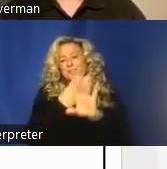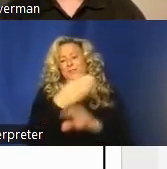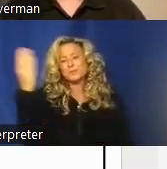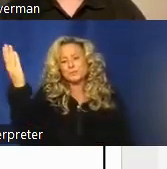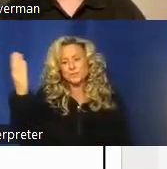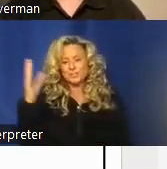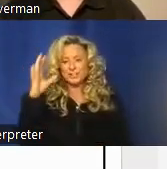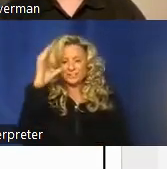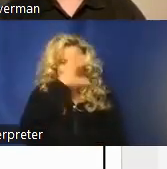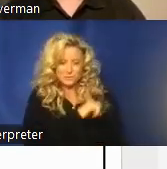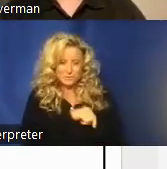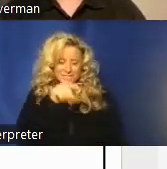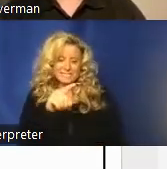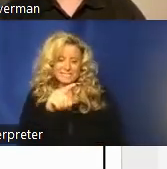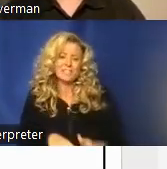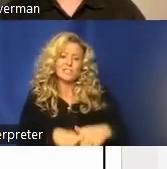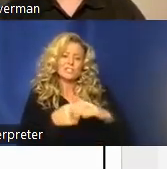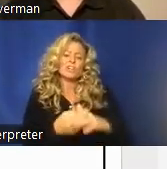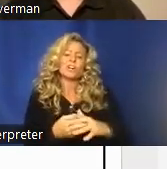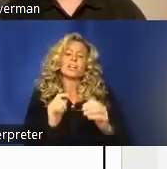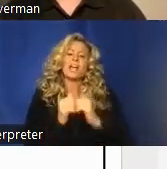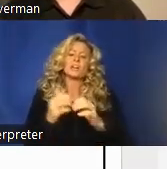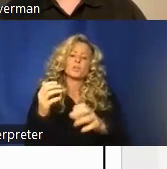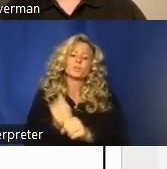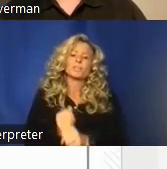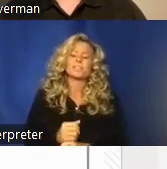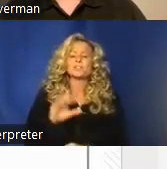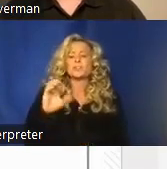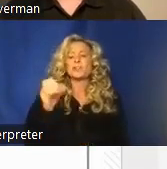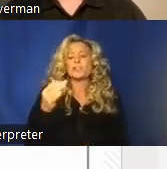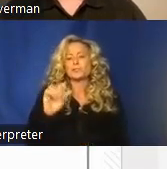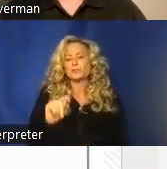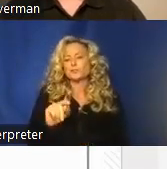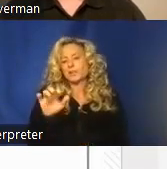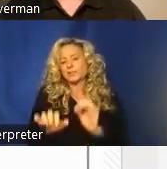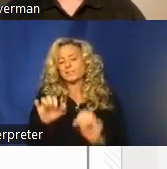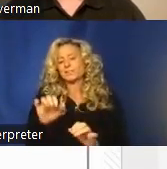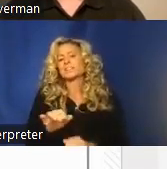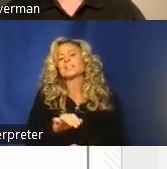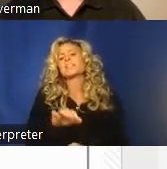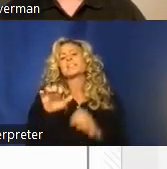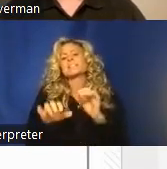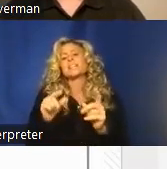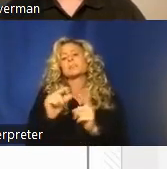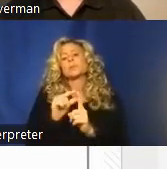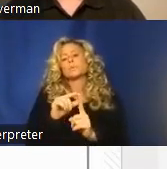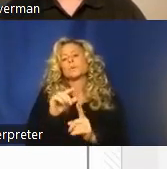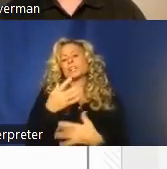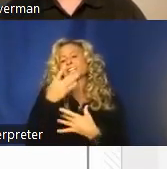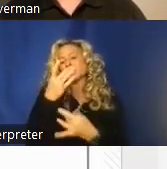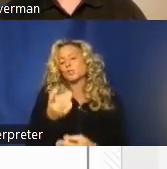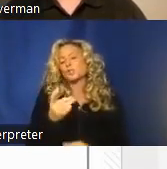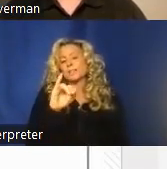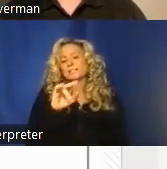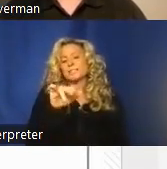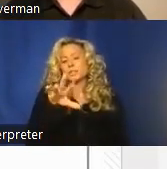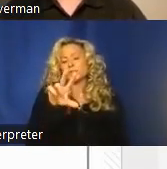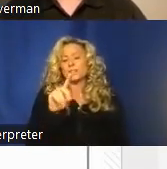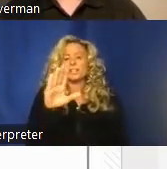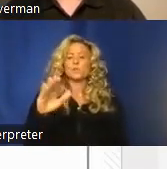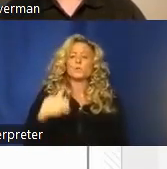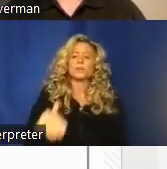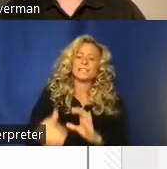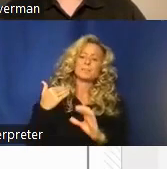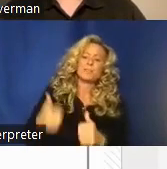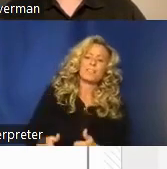missed this offer at the beginning, this is how you get it. Go to the chat right now, type the word interested and your email address in